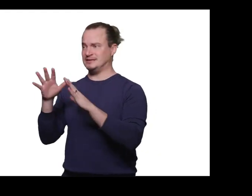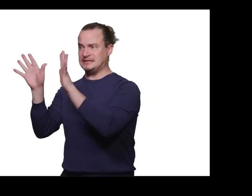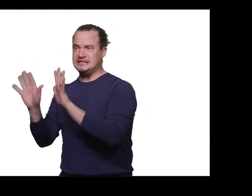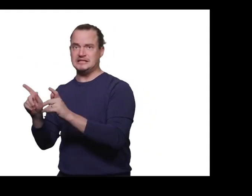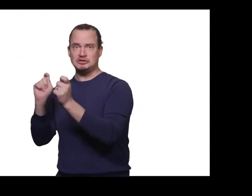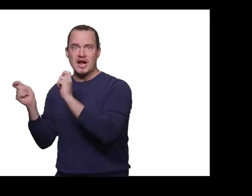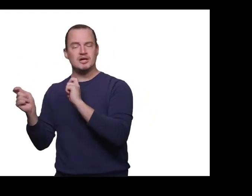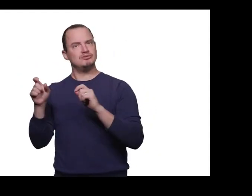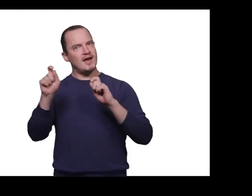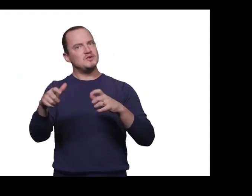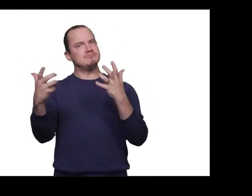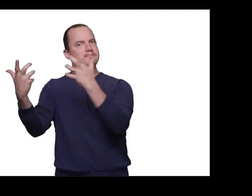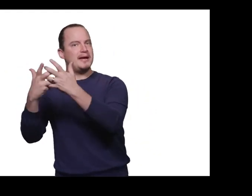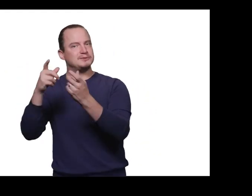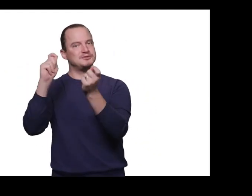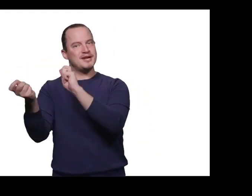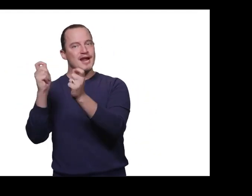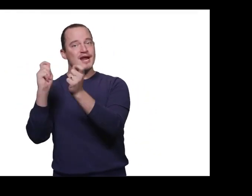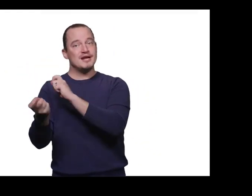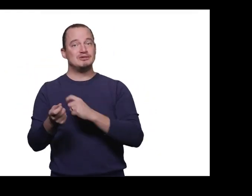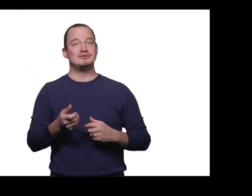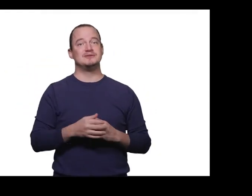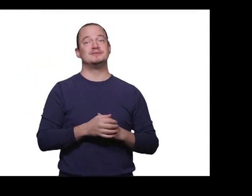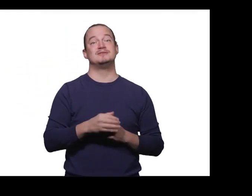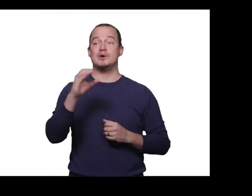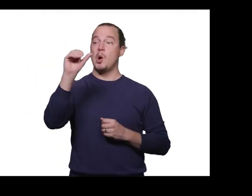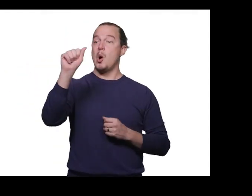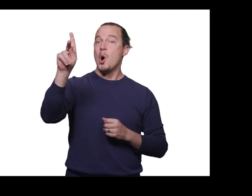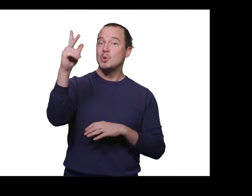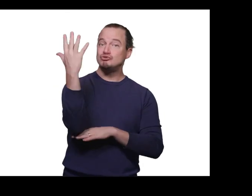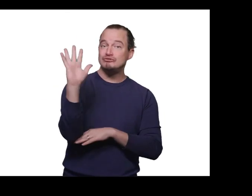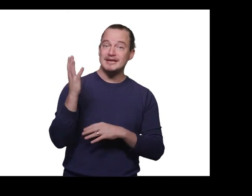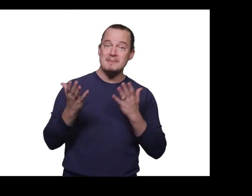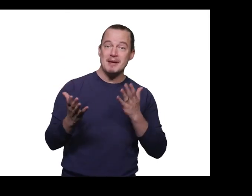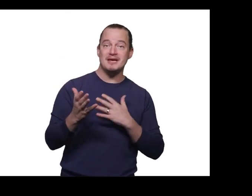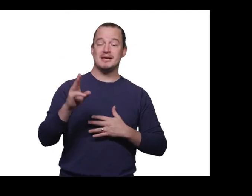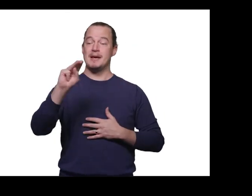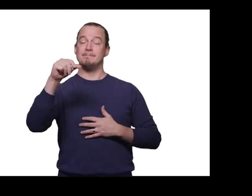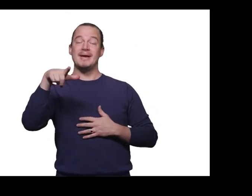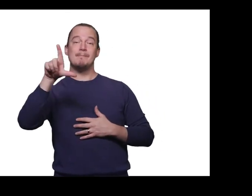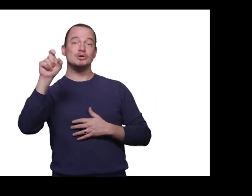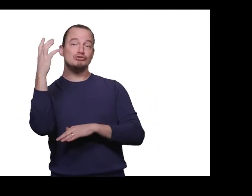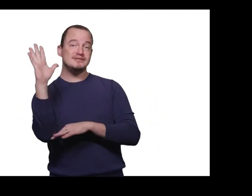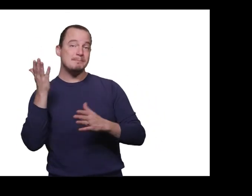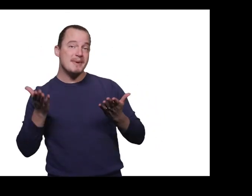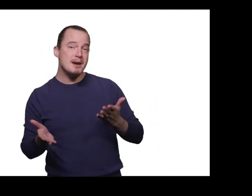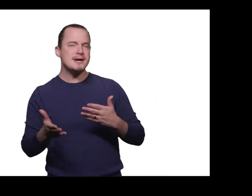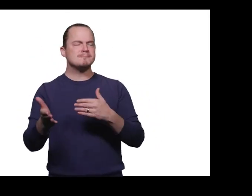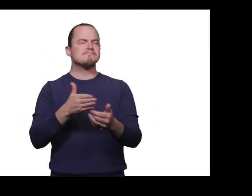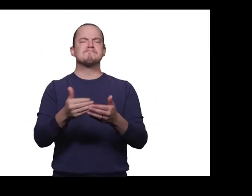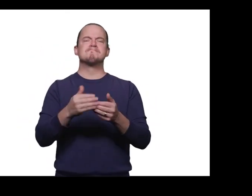seasons. Maybe you have Okie the oak leaf. Maybe you have Mabel the maple tree.